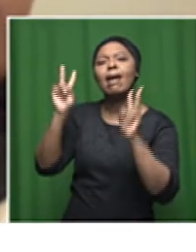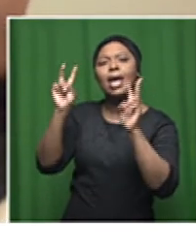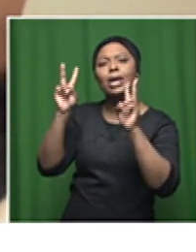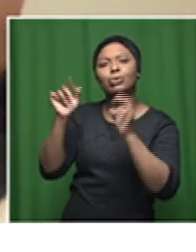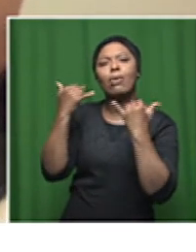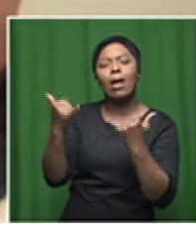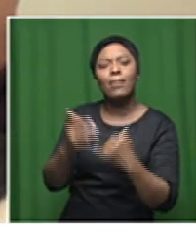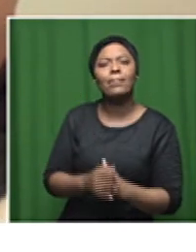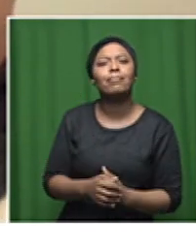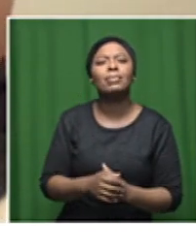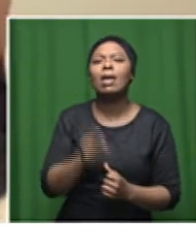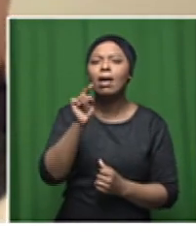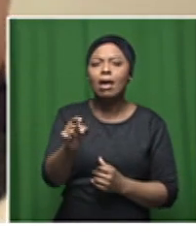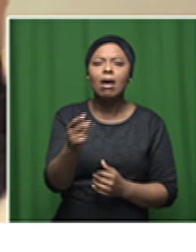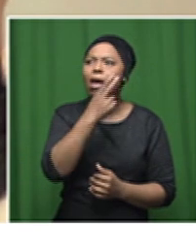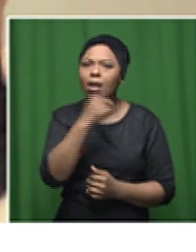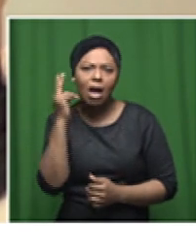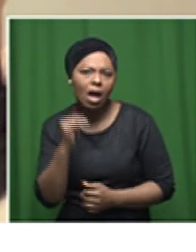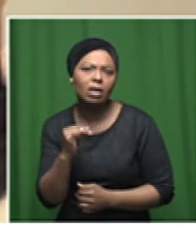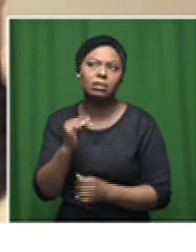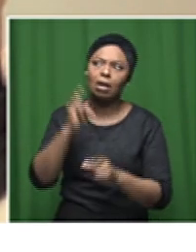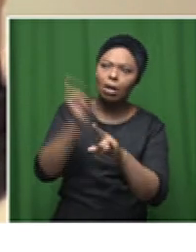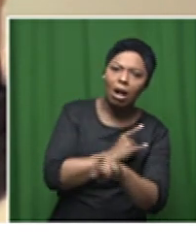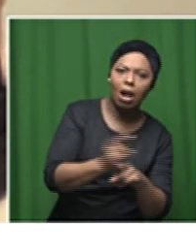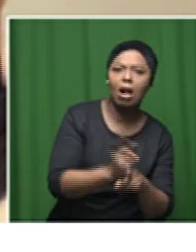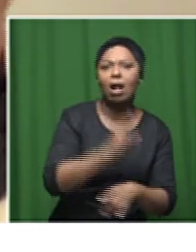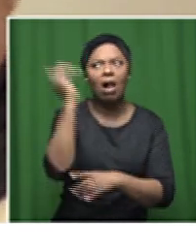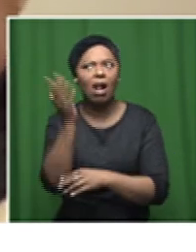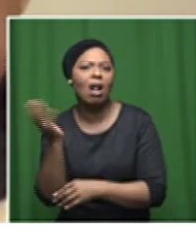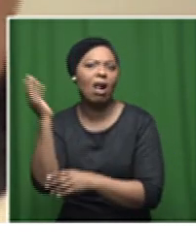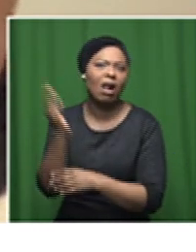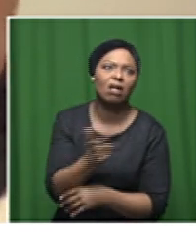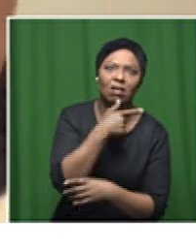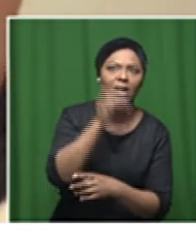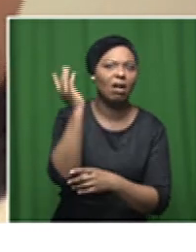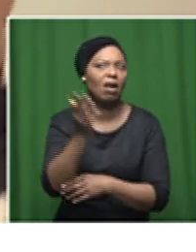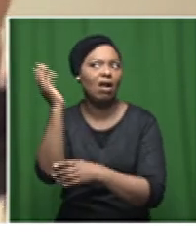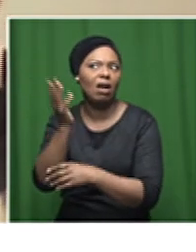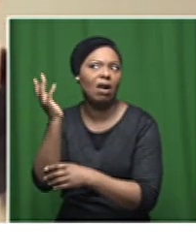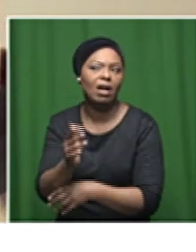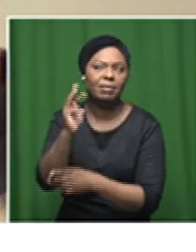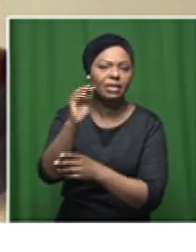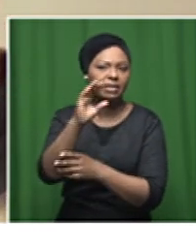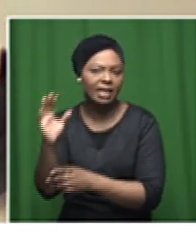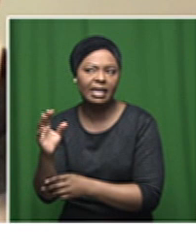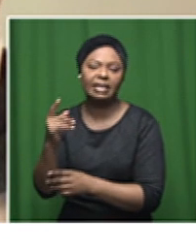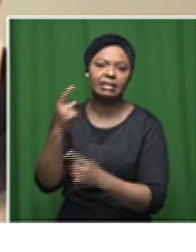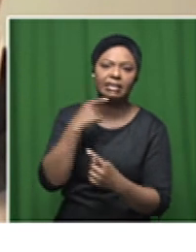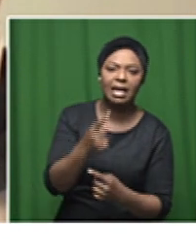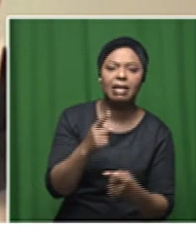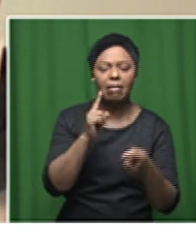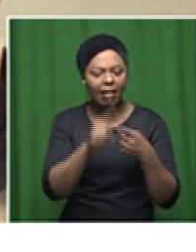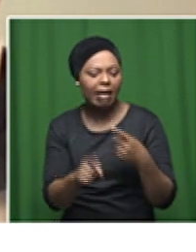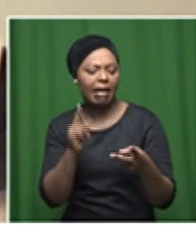on the ground, where, you know, it's nice to have words, it's nice for MECs and, you know, and figureheads and people like that to go out and say, this is what we'd